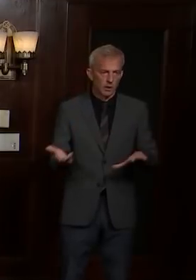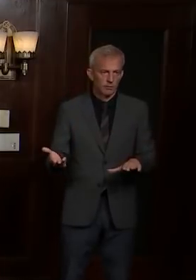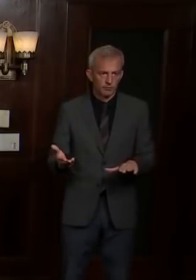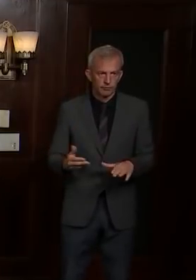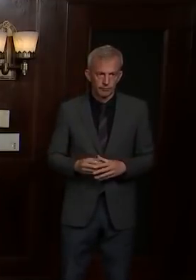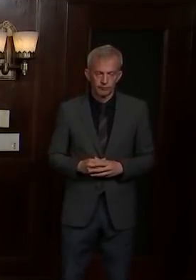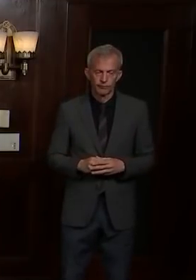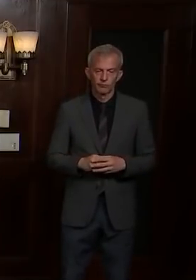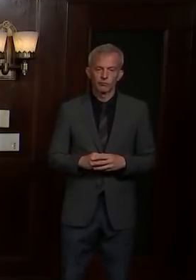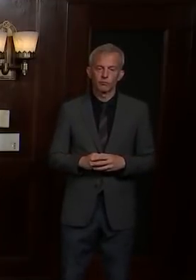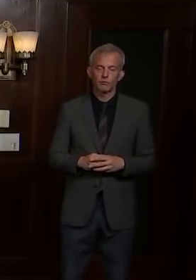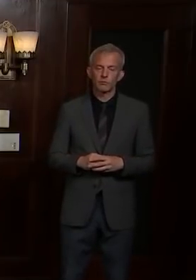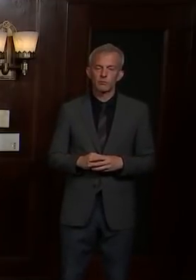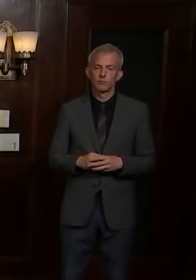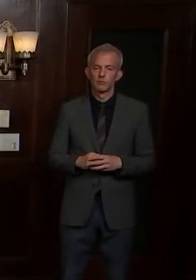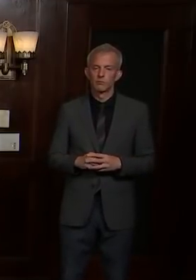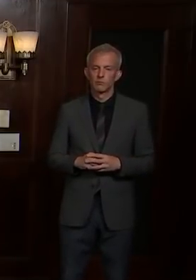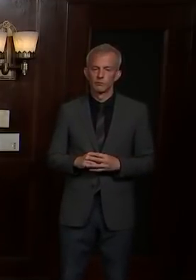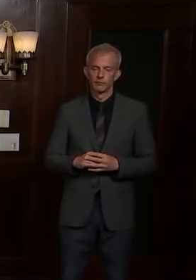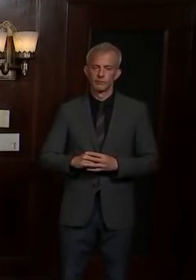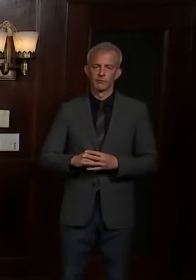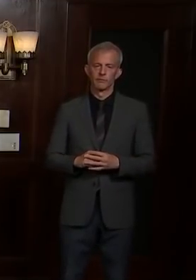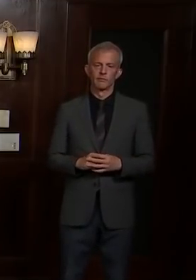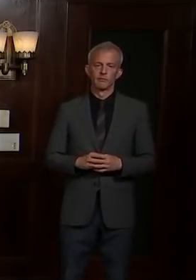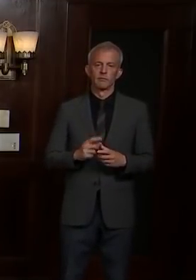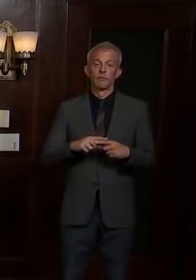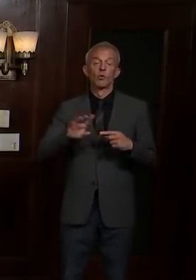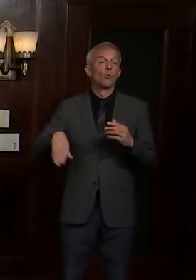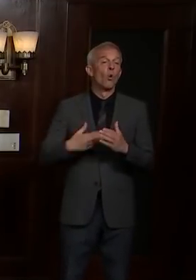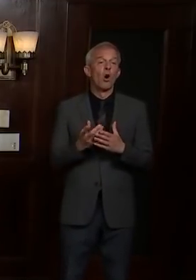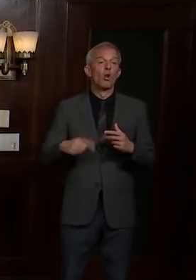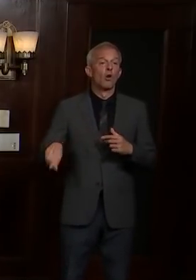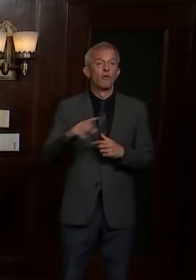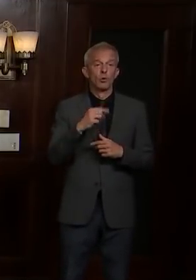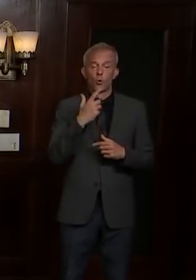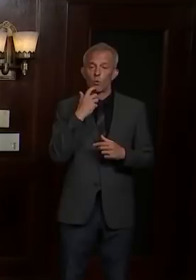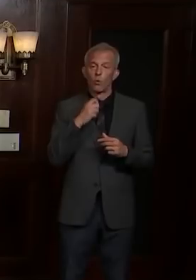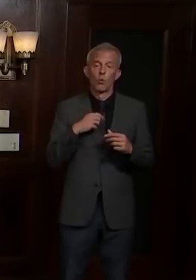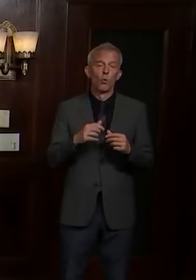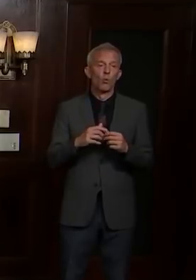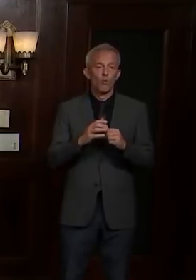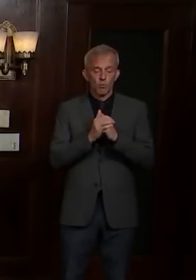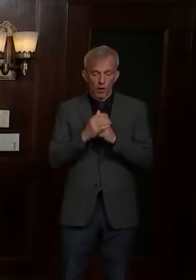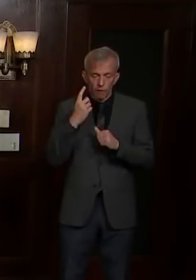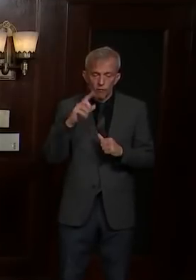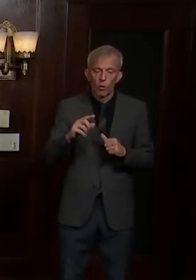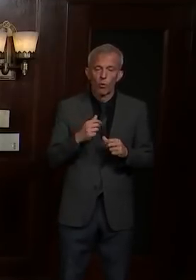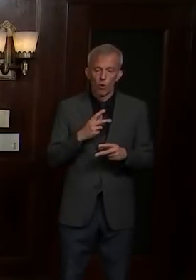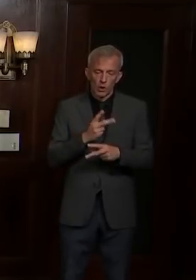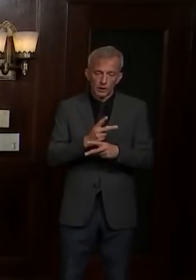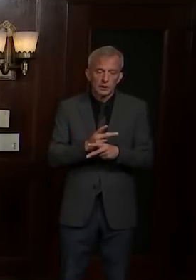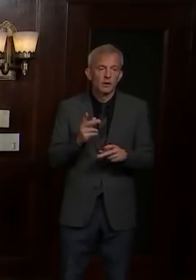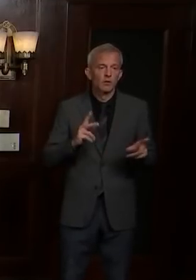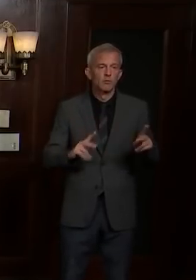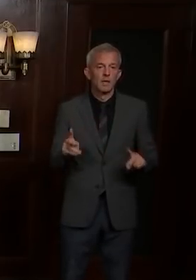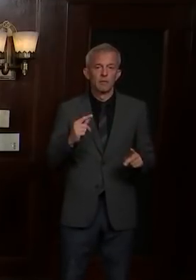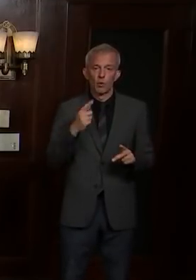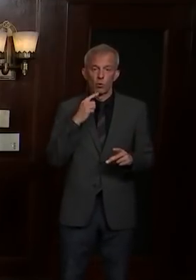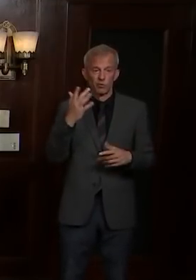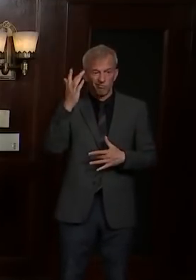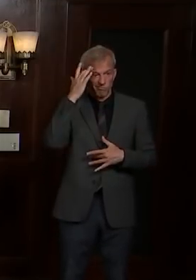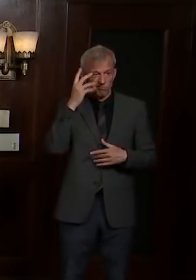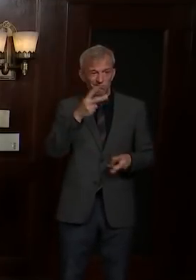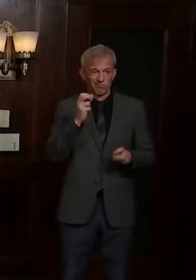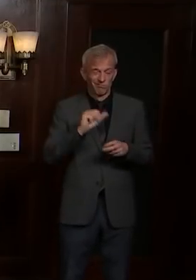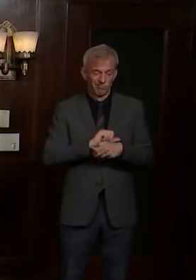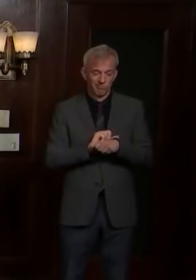lives. And to all of you who either are praying for or caring for people who are sick with COVID-19, or you've